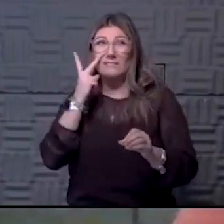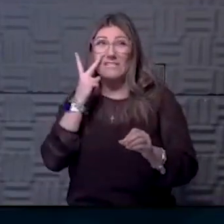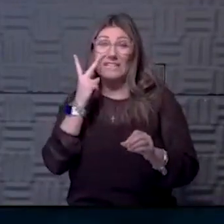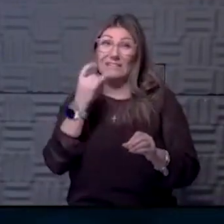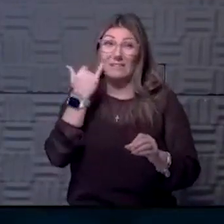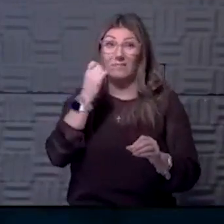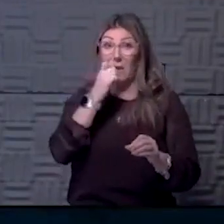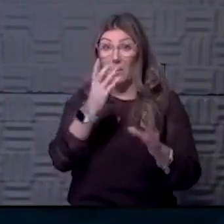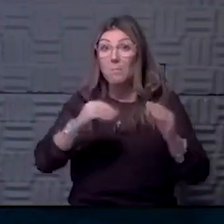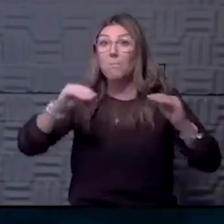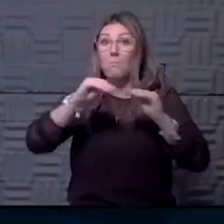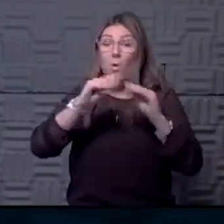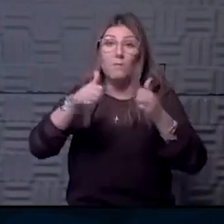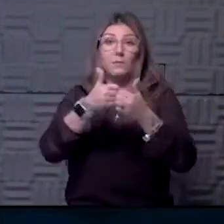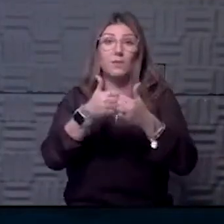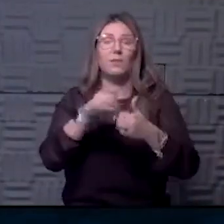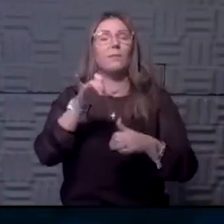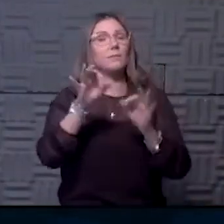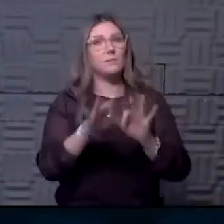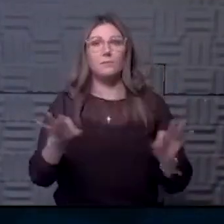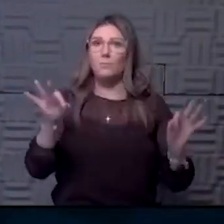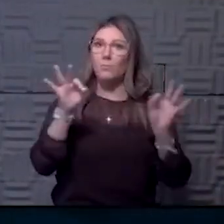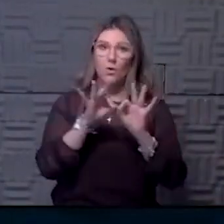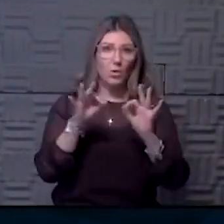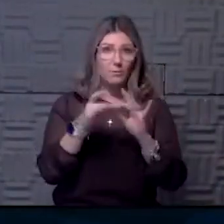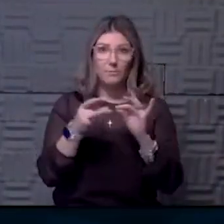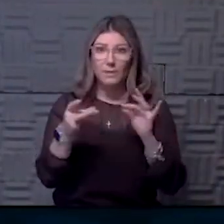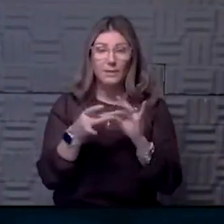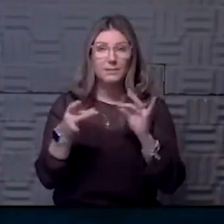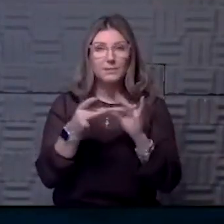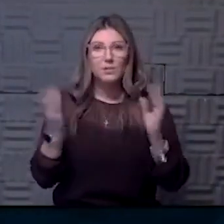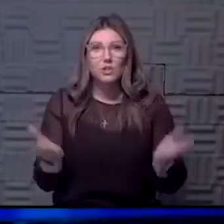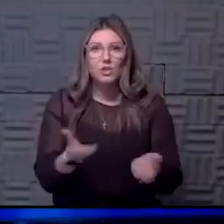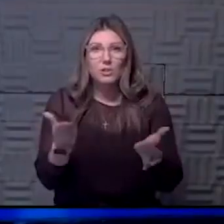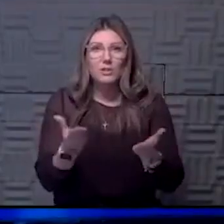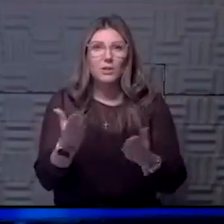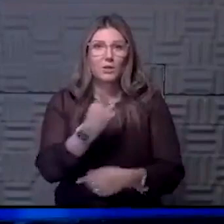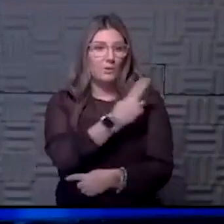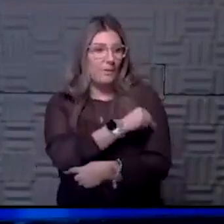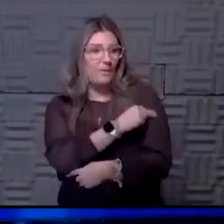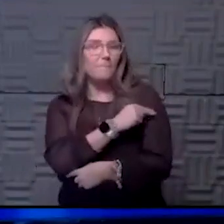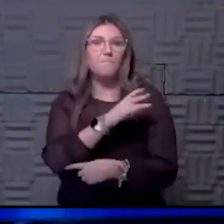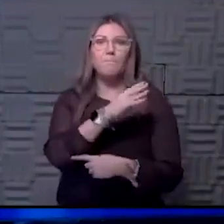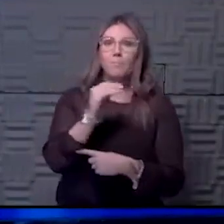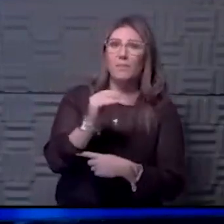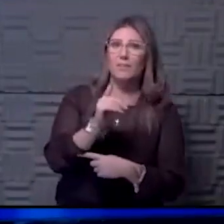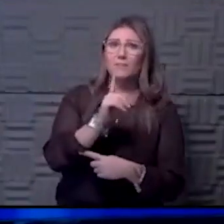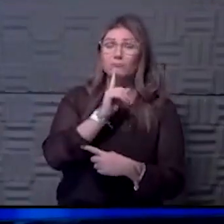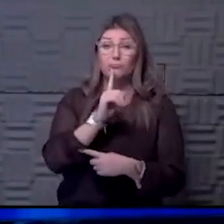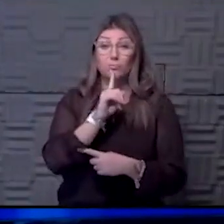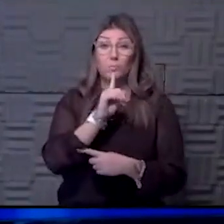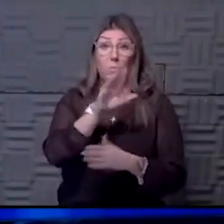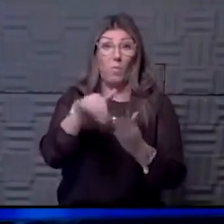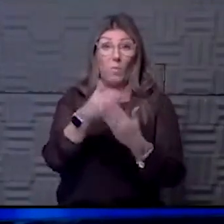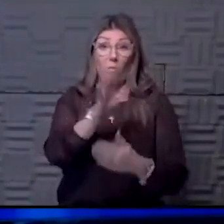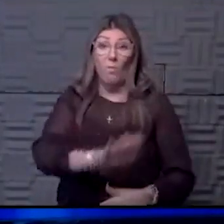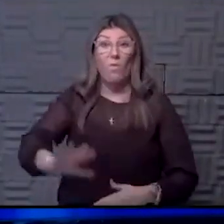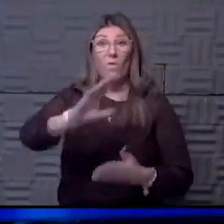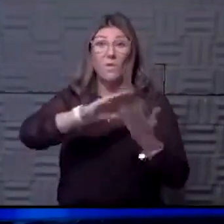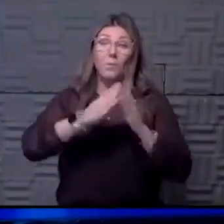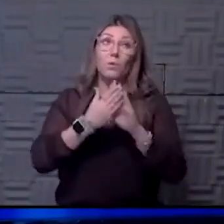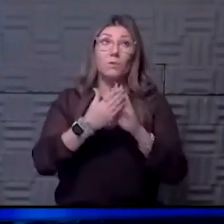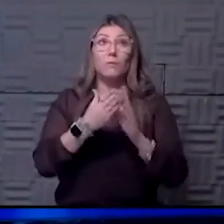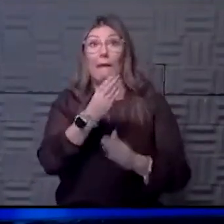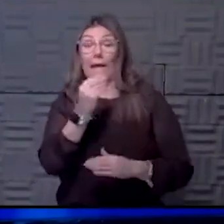Well, and I think that's a really important message because, you know, we're seeing the same thing here at the hospital. Our numbers, and it's true throughout the community, it's actually throughout the country,